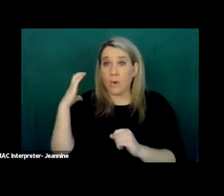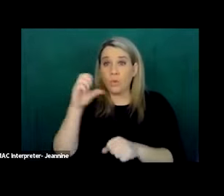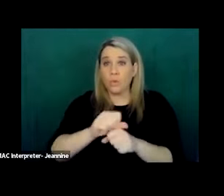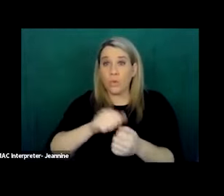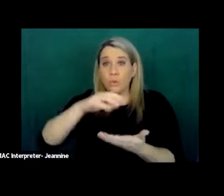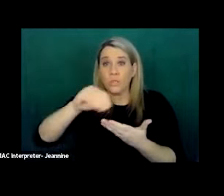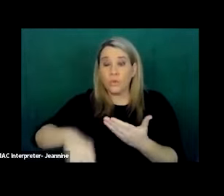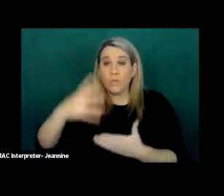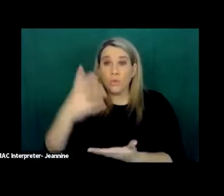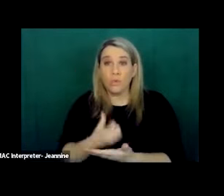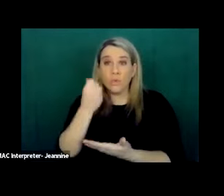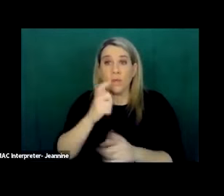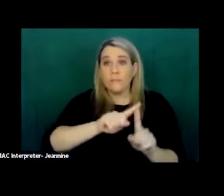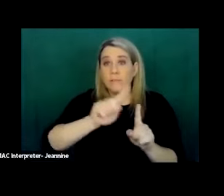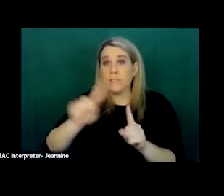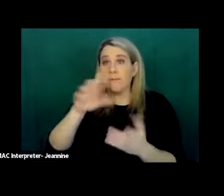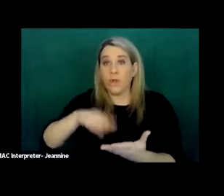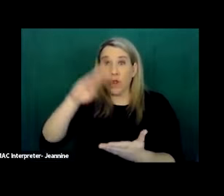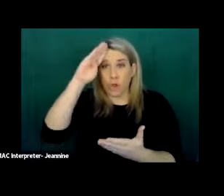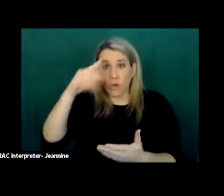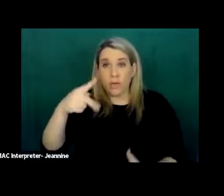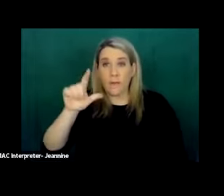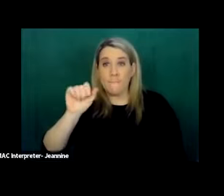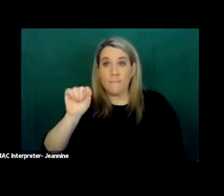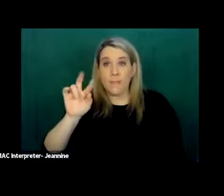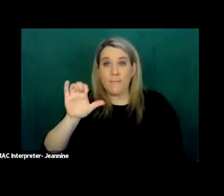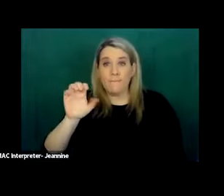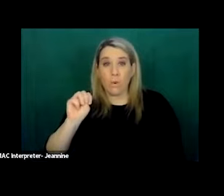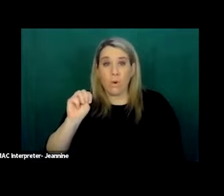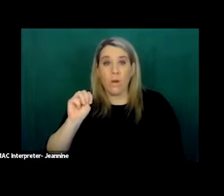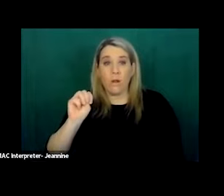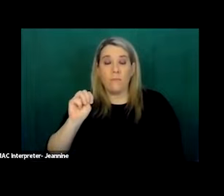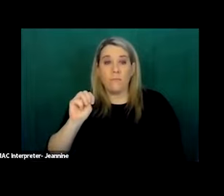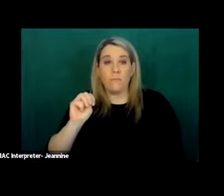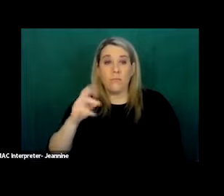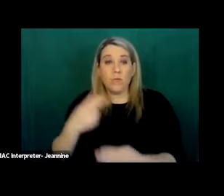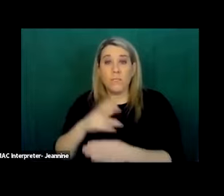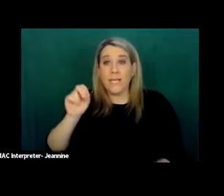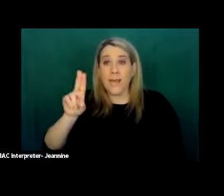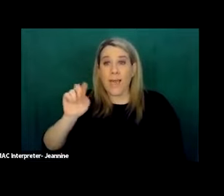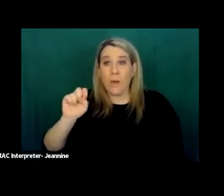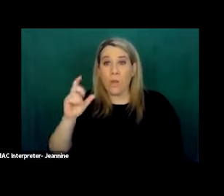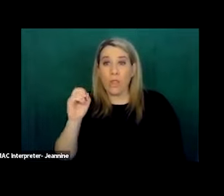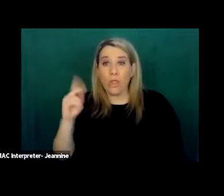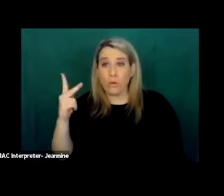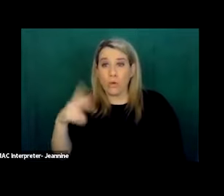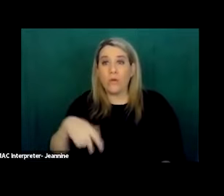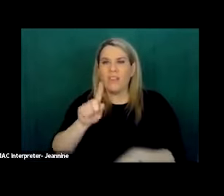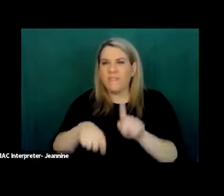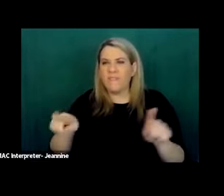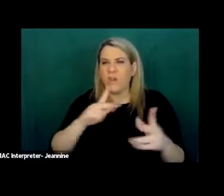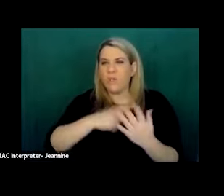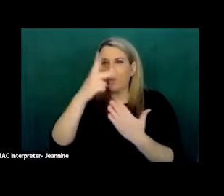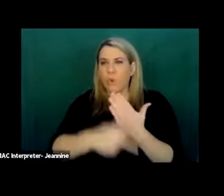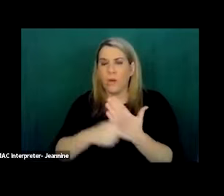on utilizing different learning platforms, maximizing the use of Outlook, and various tech programs they may